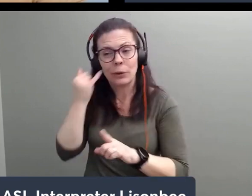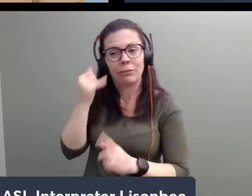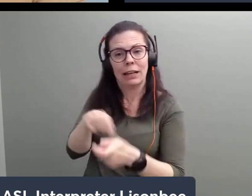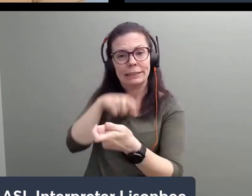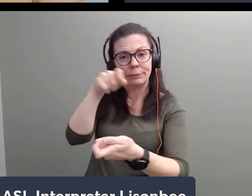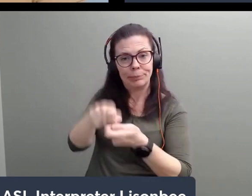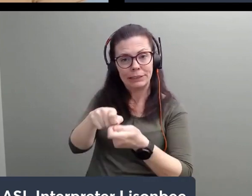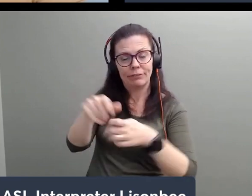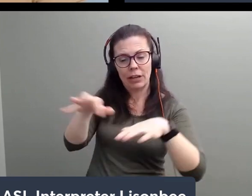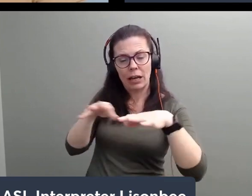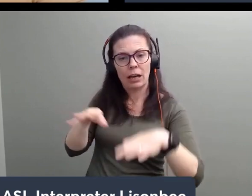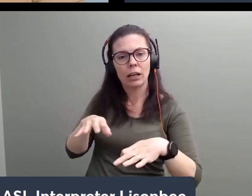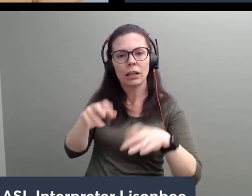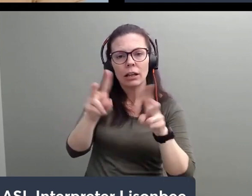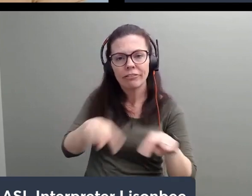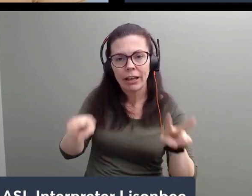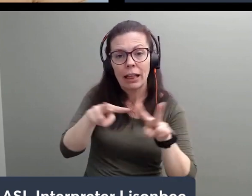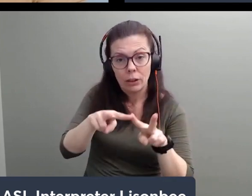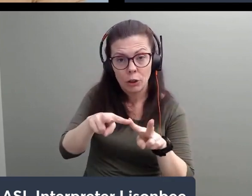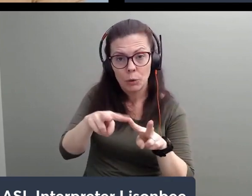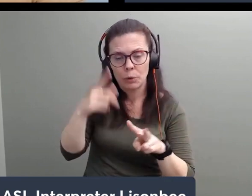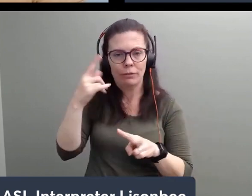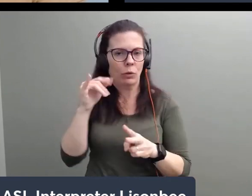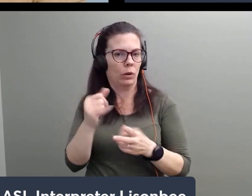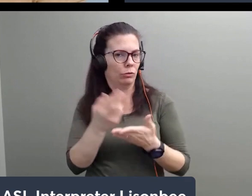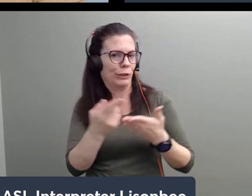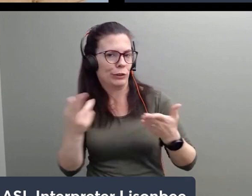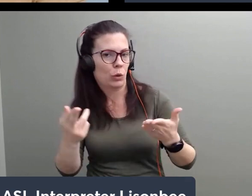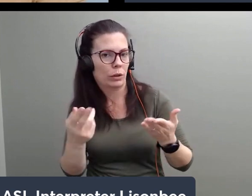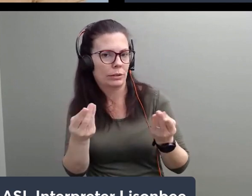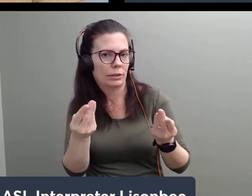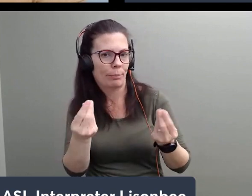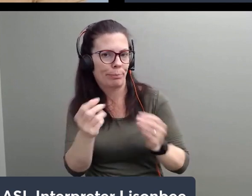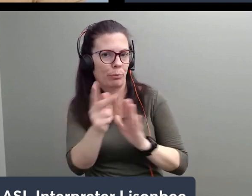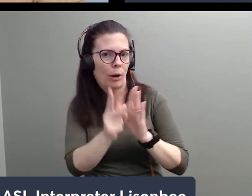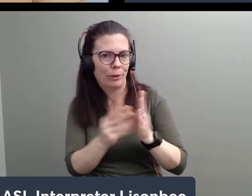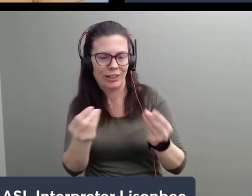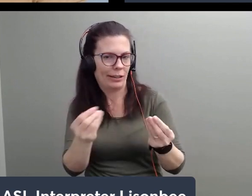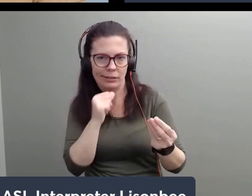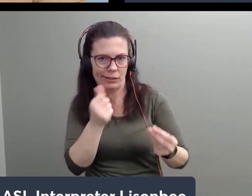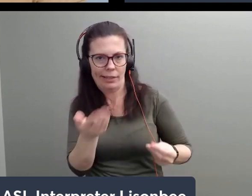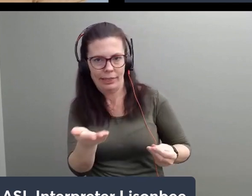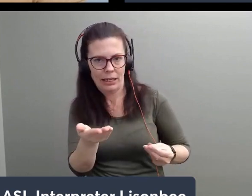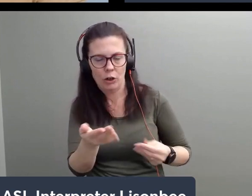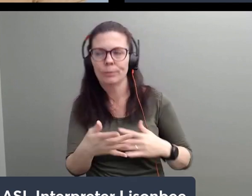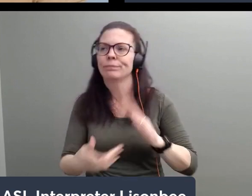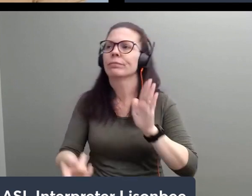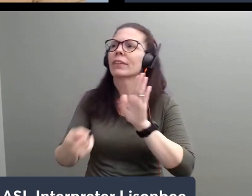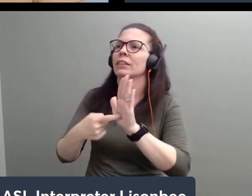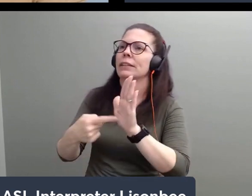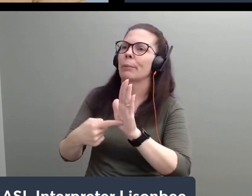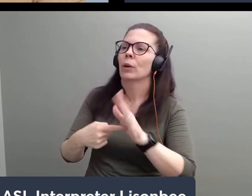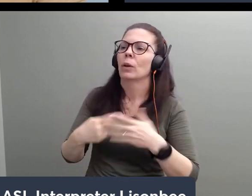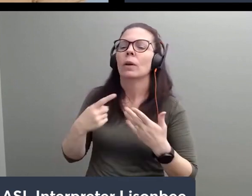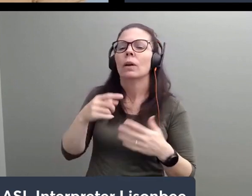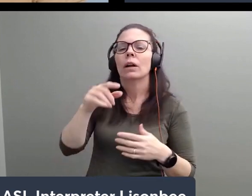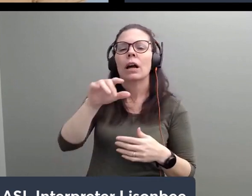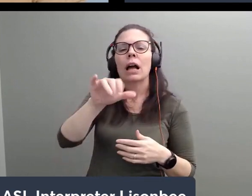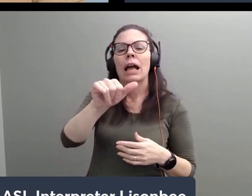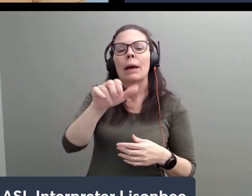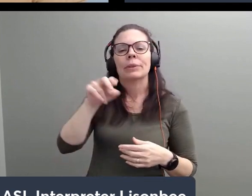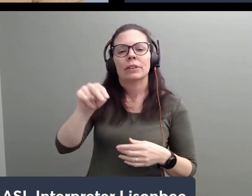a value for a resource property that is not there. For example, for Amazon